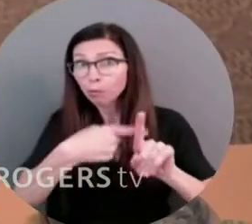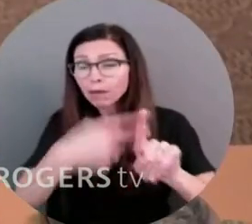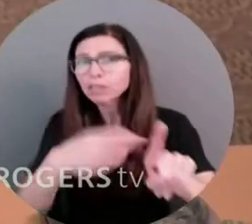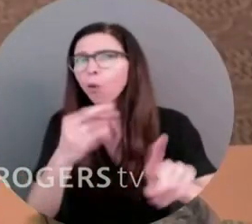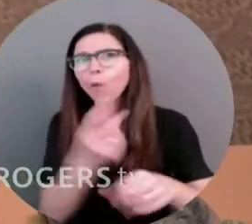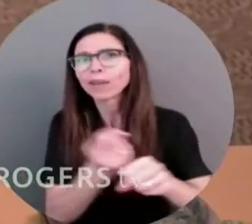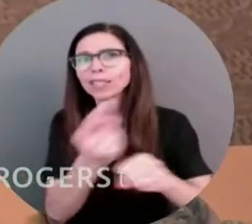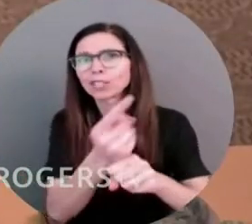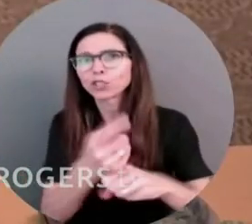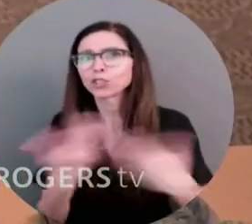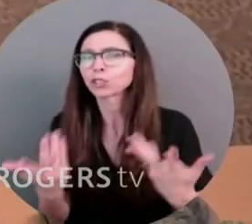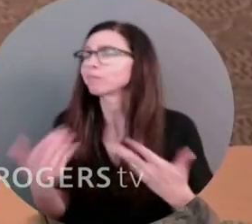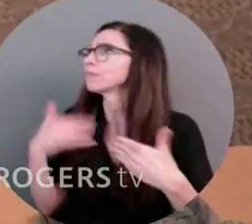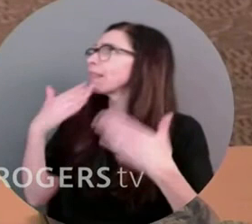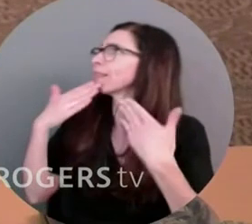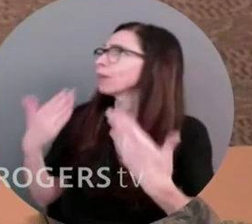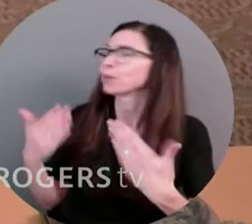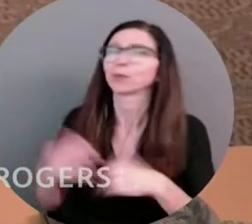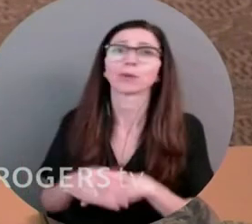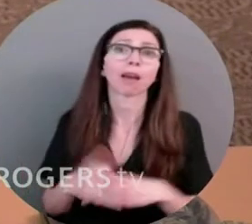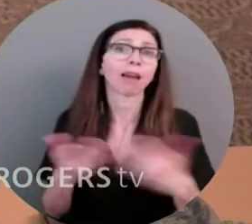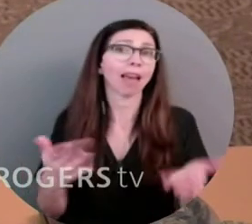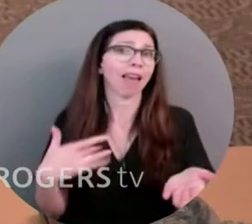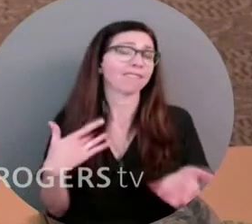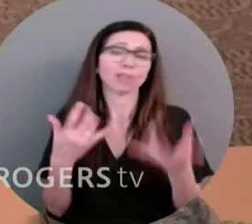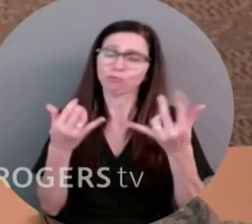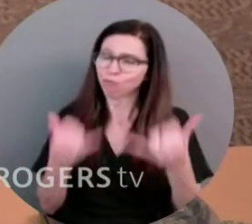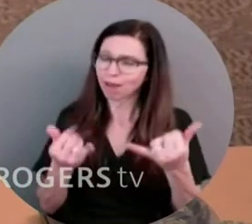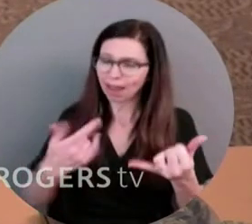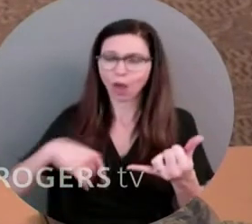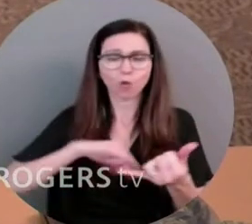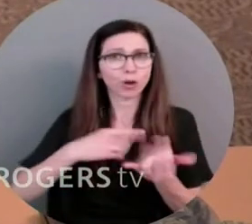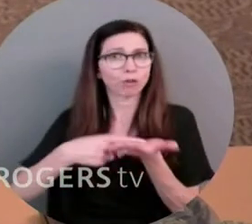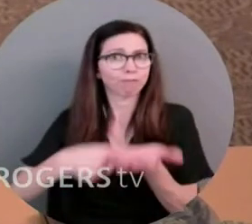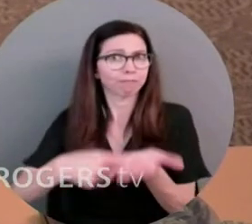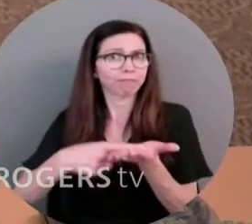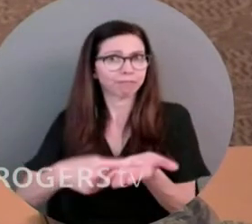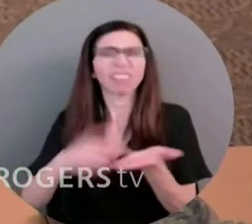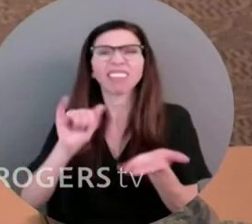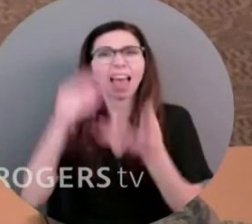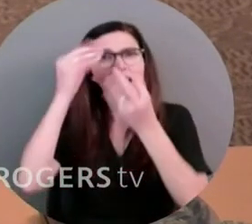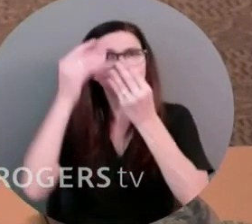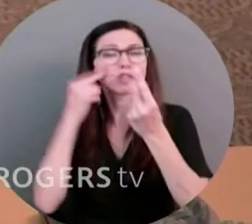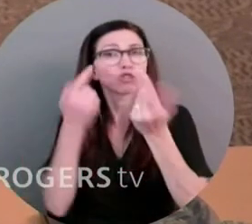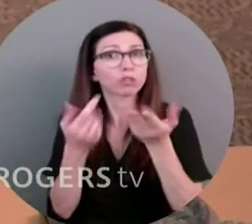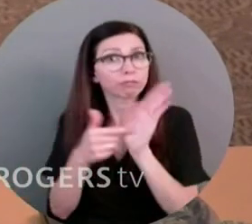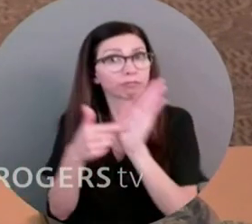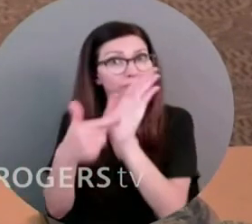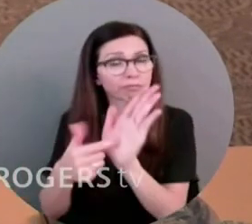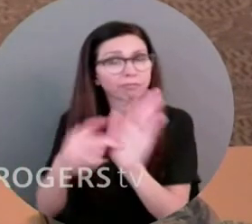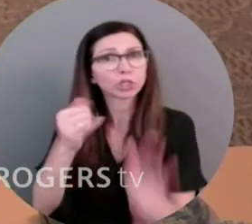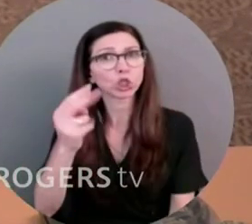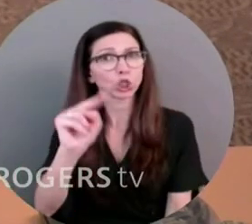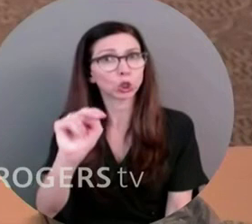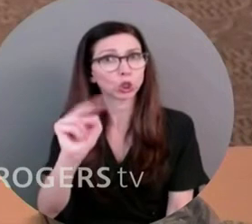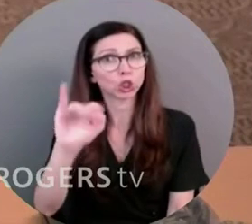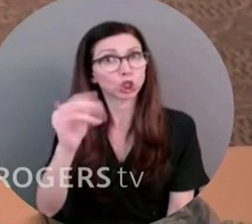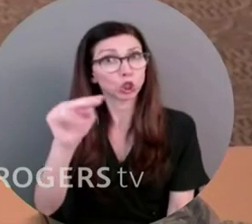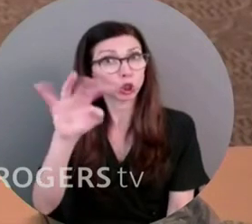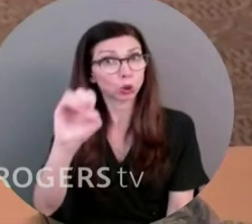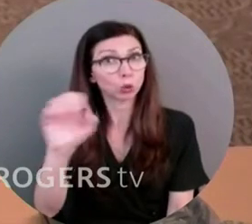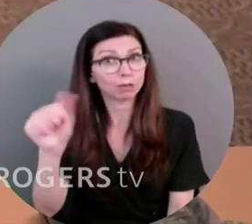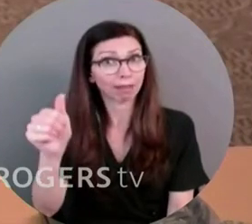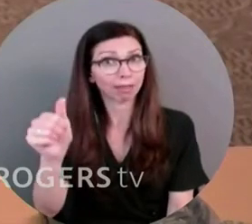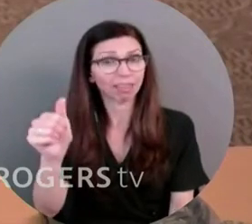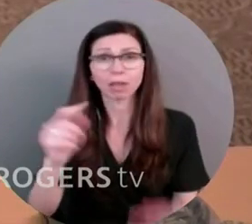Thanks, John. No, we're presenting that information on June 10th to Council, but I can say at this time that we